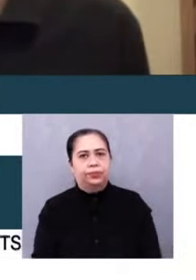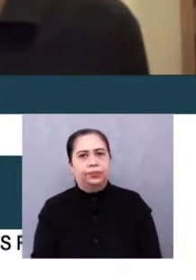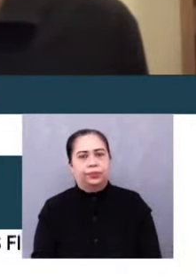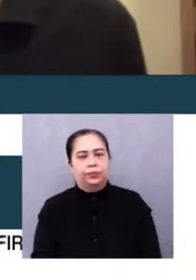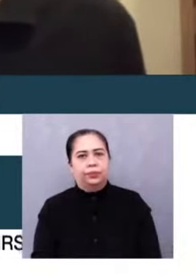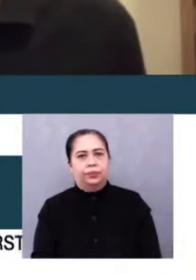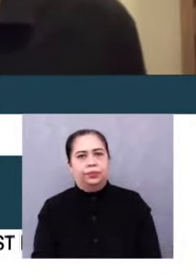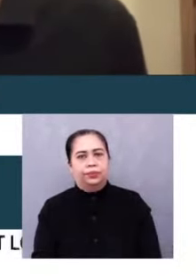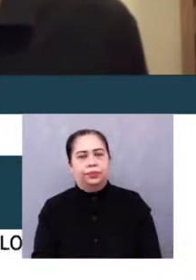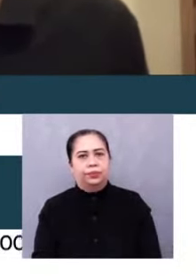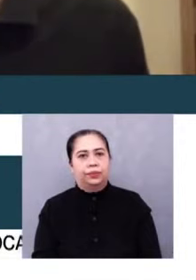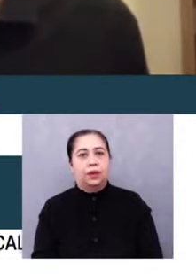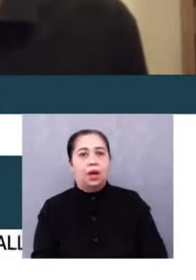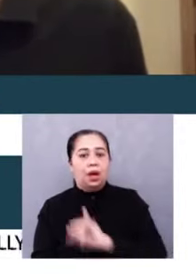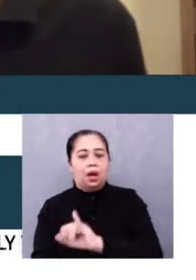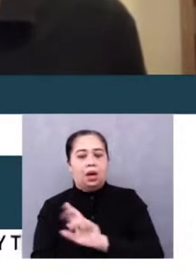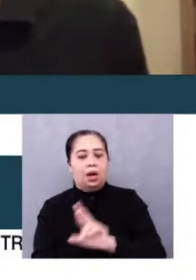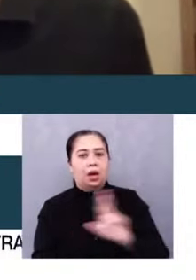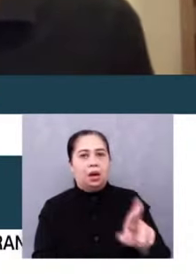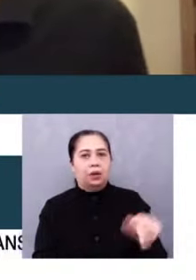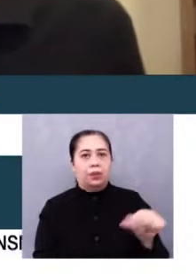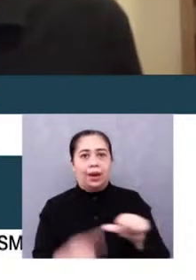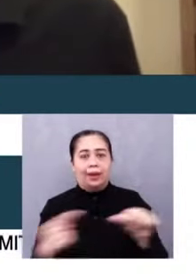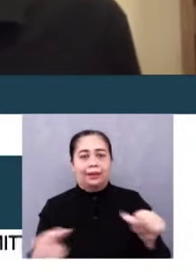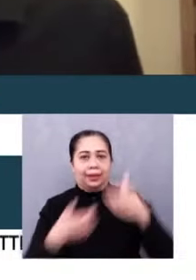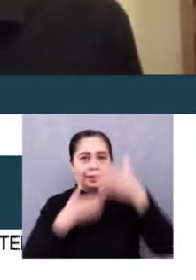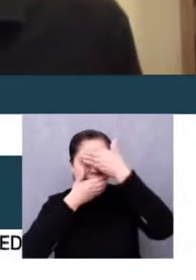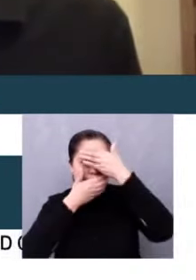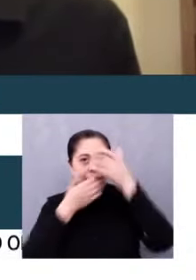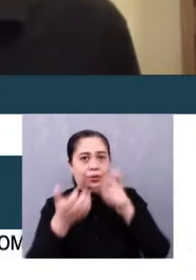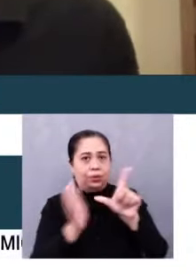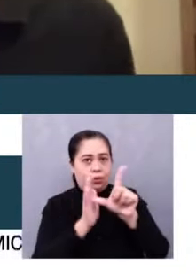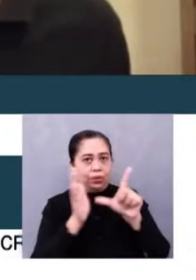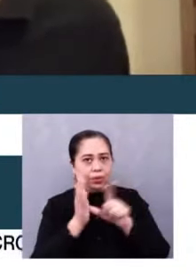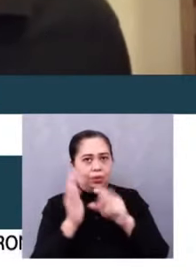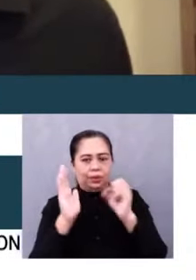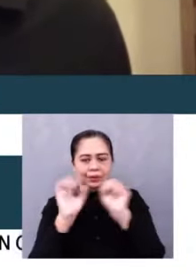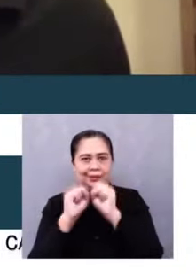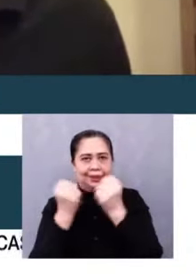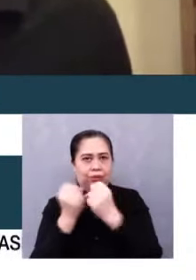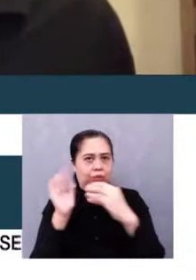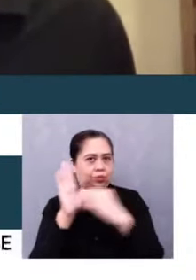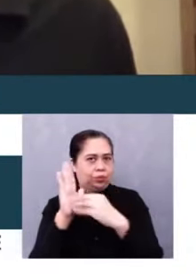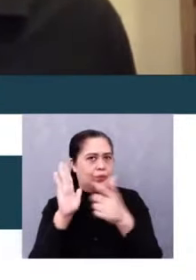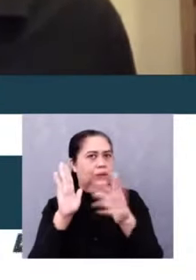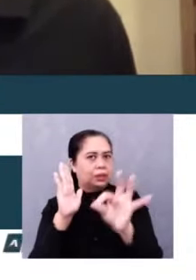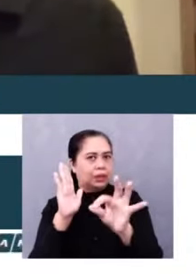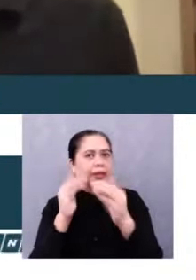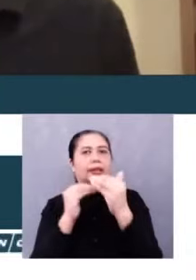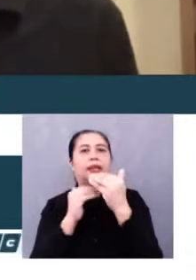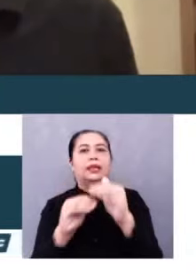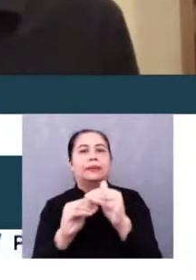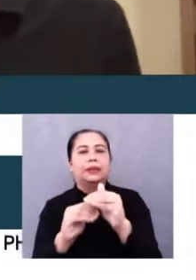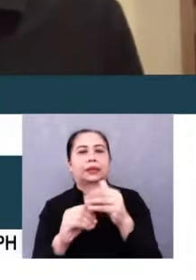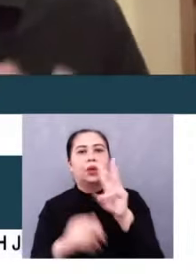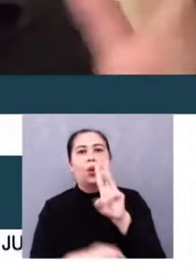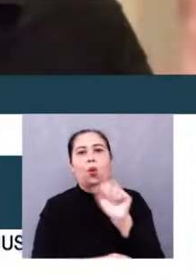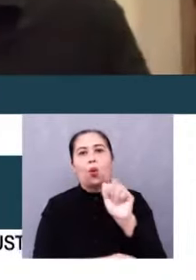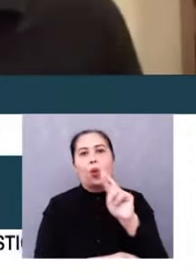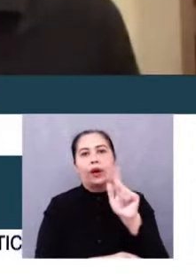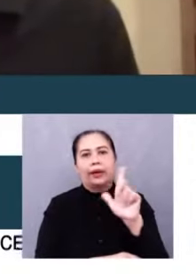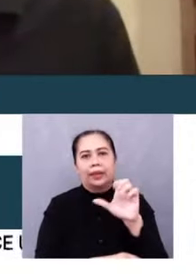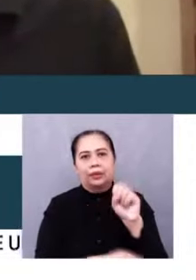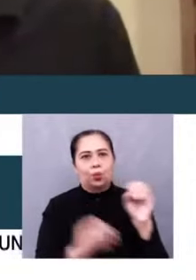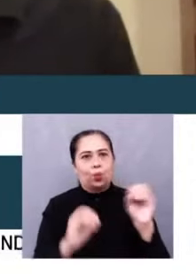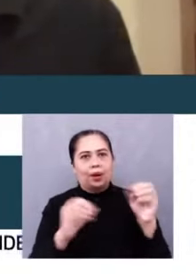The IRR of the anti-terror law clarified that Section 29 would be limited to warrantless arrest under the